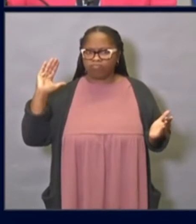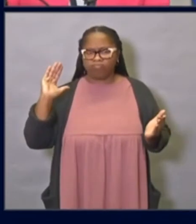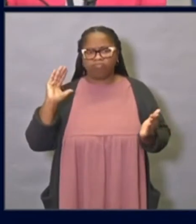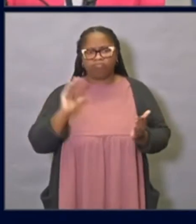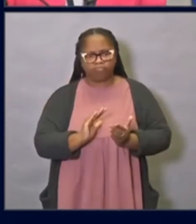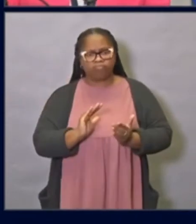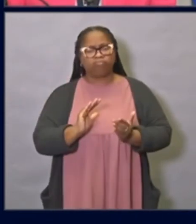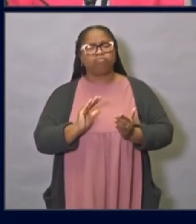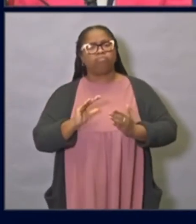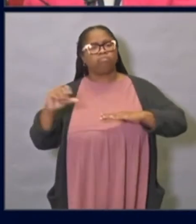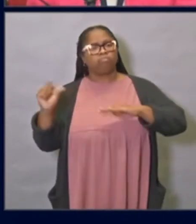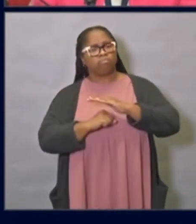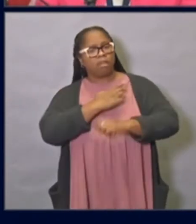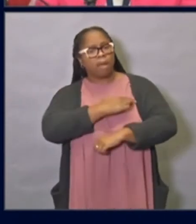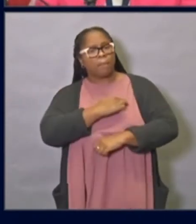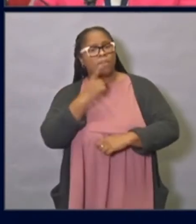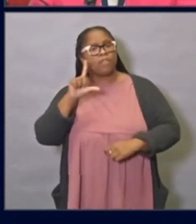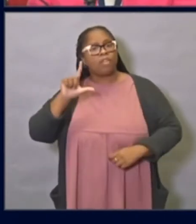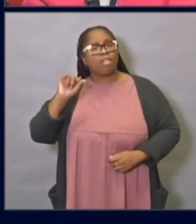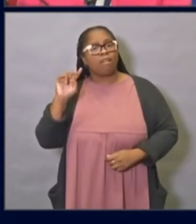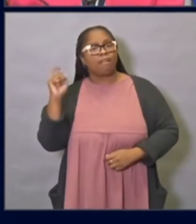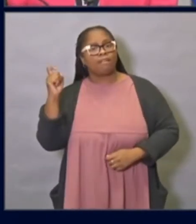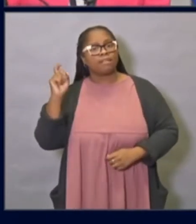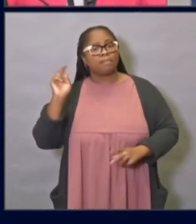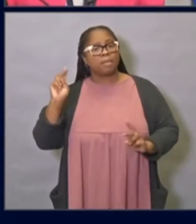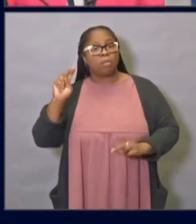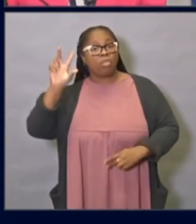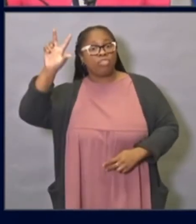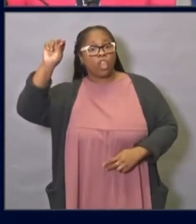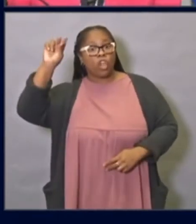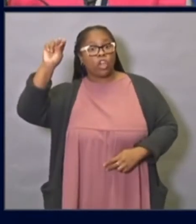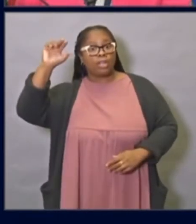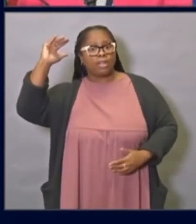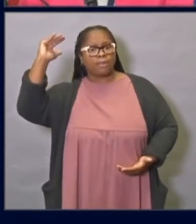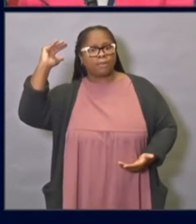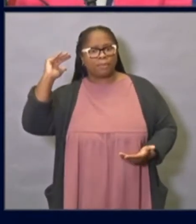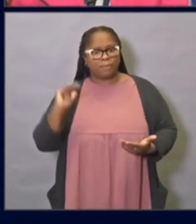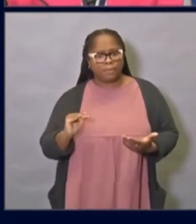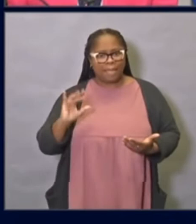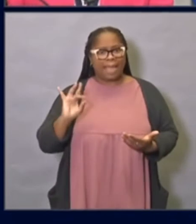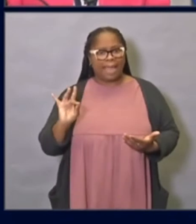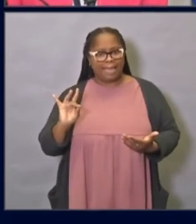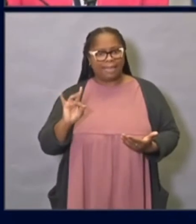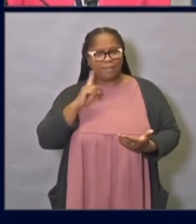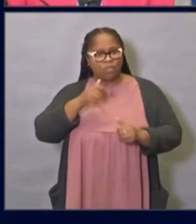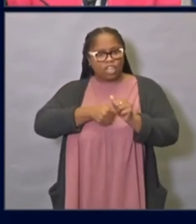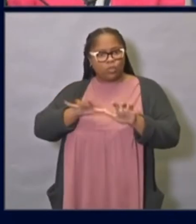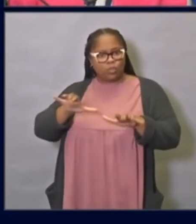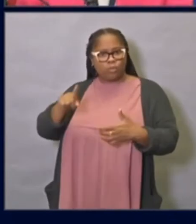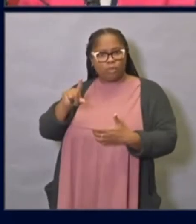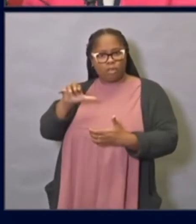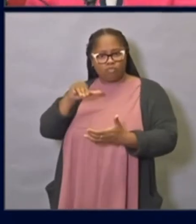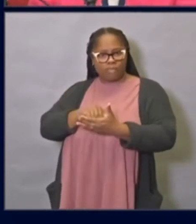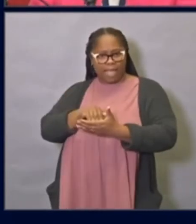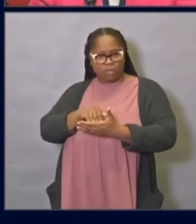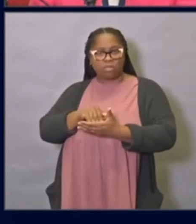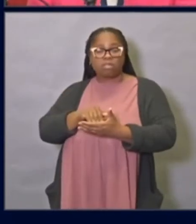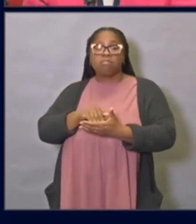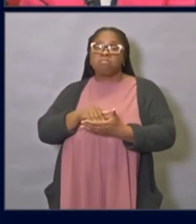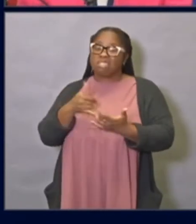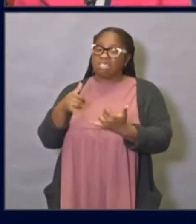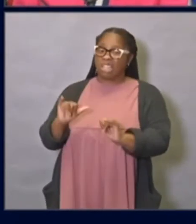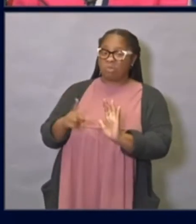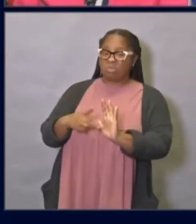hospitalizations for Latinx fell to about 8 hospitalizations per 100,000 people, and that dropped to only 2 times the rate